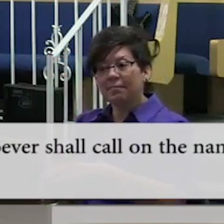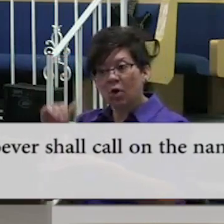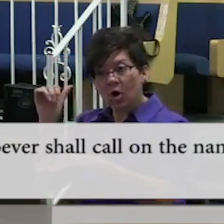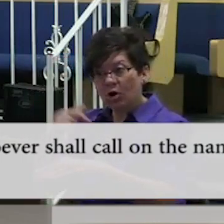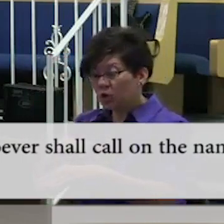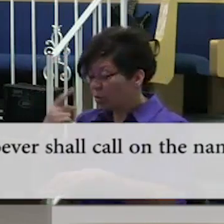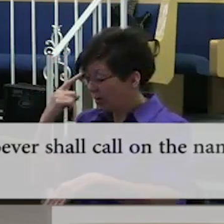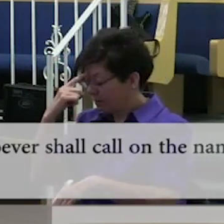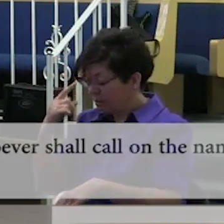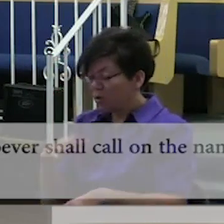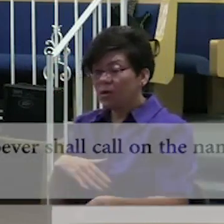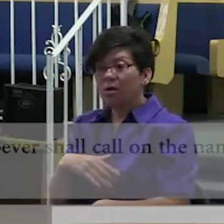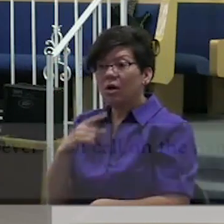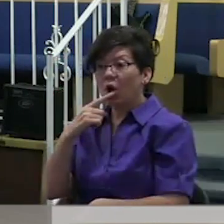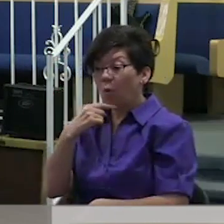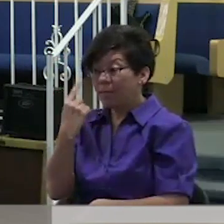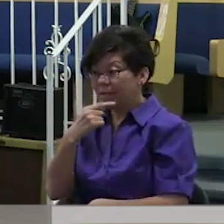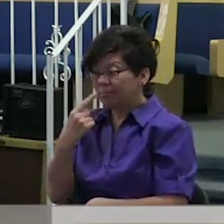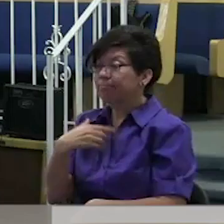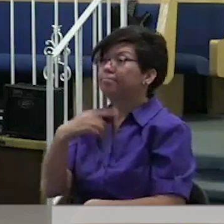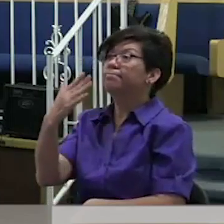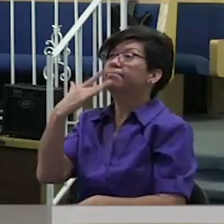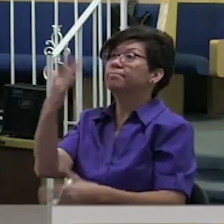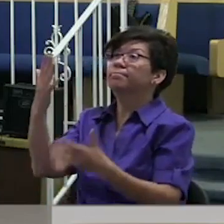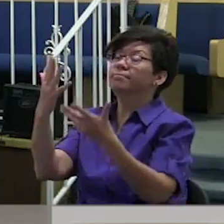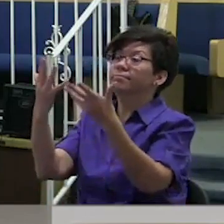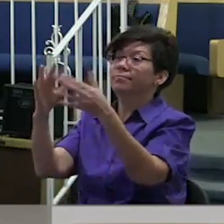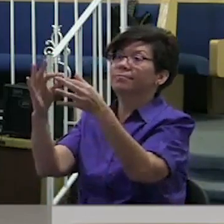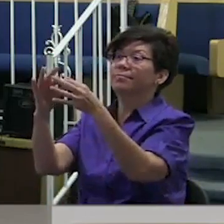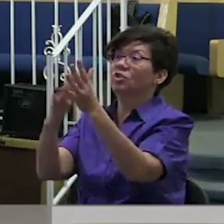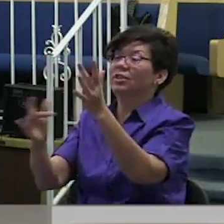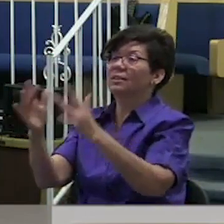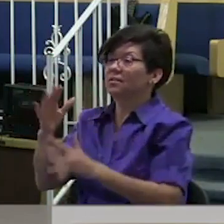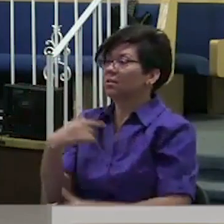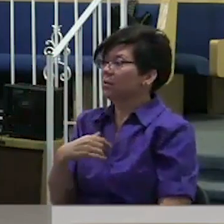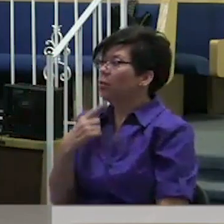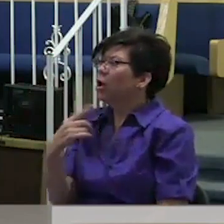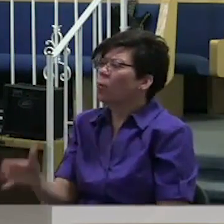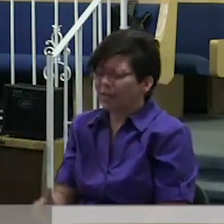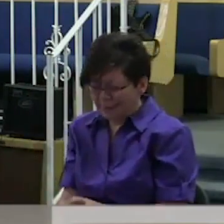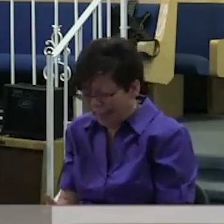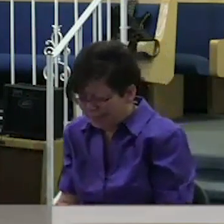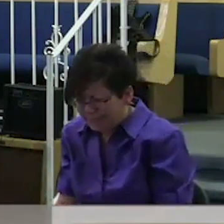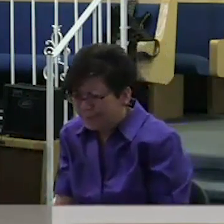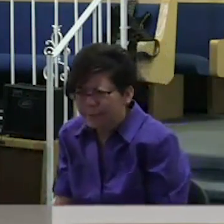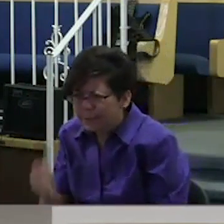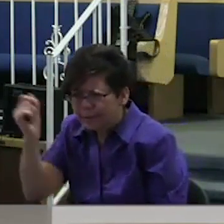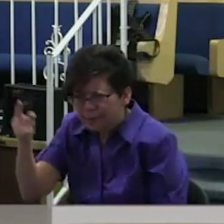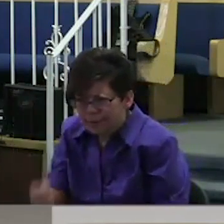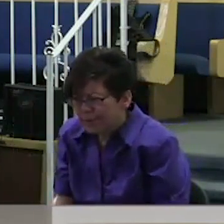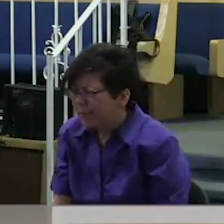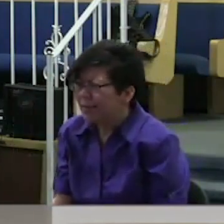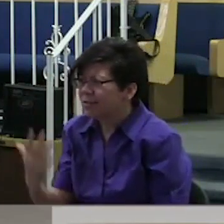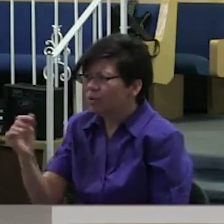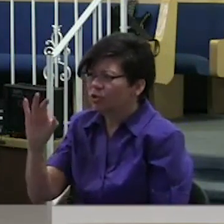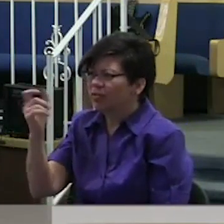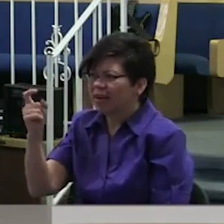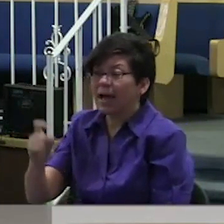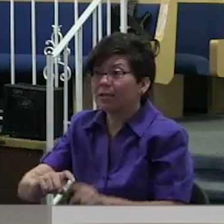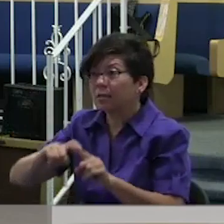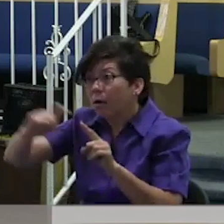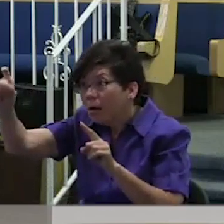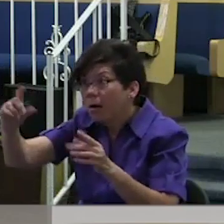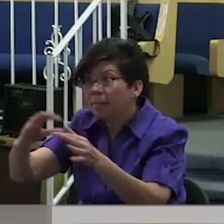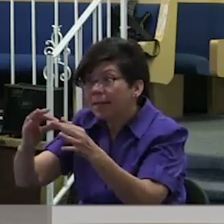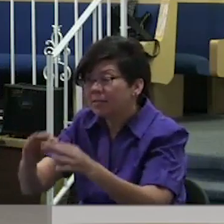to open your mouth and call out for Jesus. He don't want a text message. He don't want you to fax him a message.